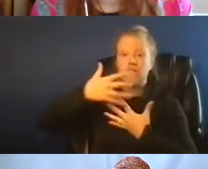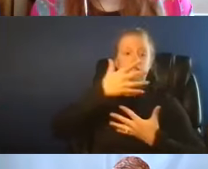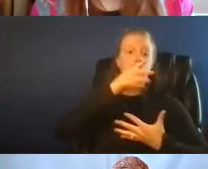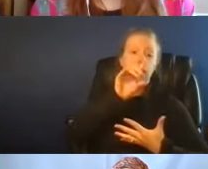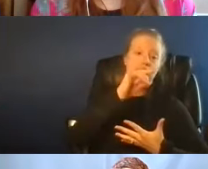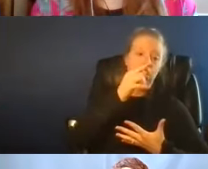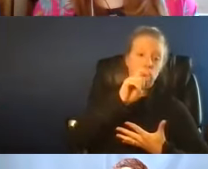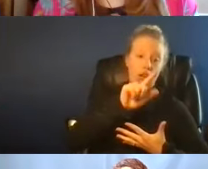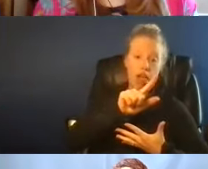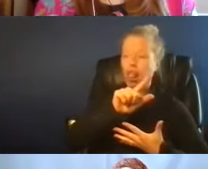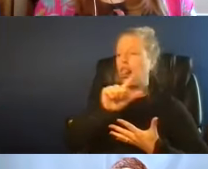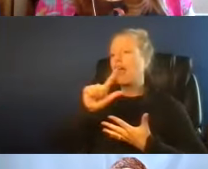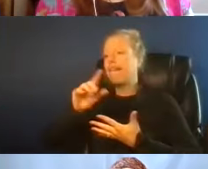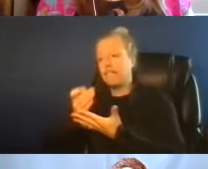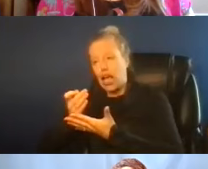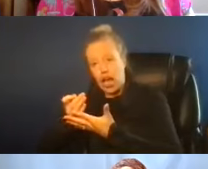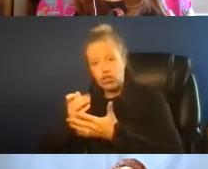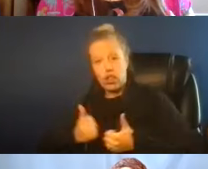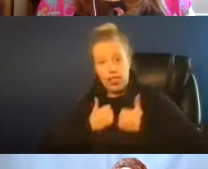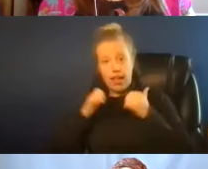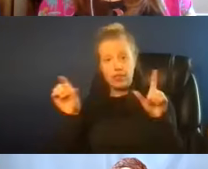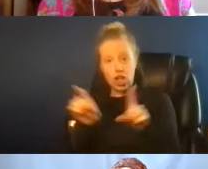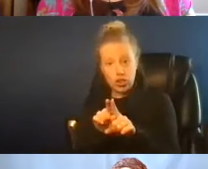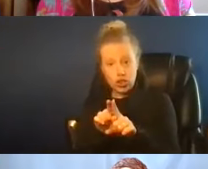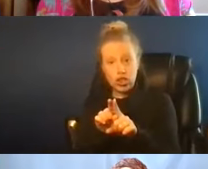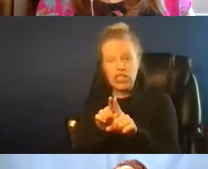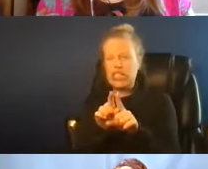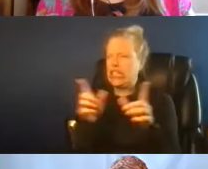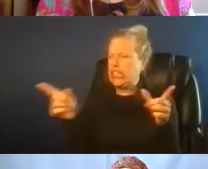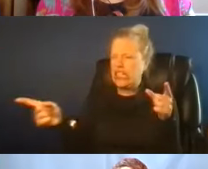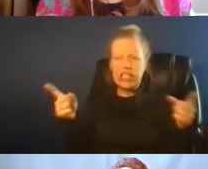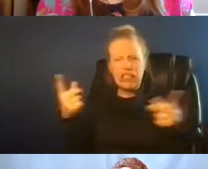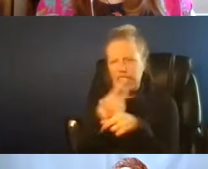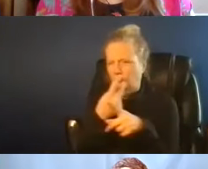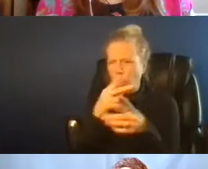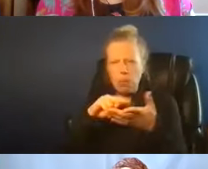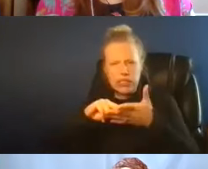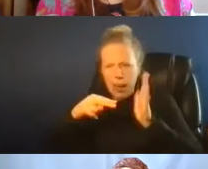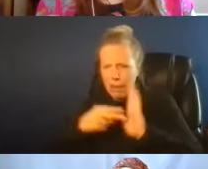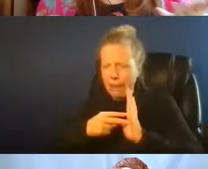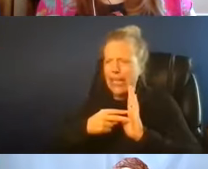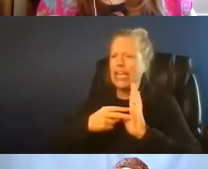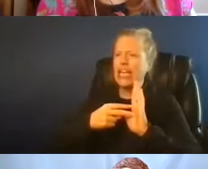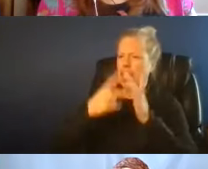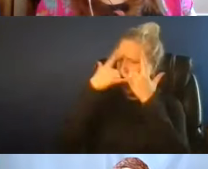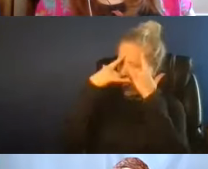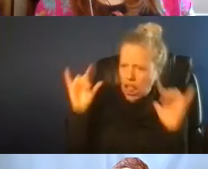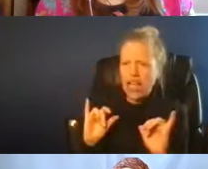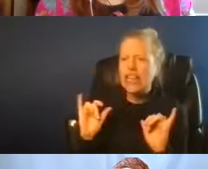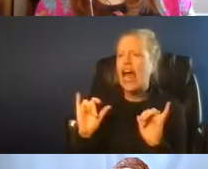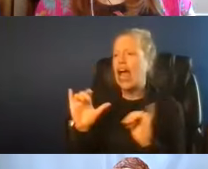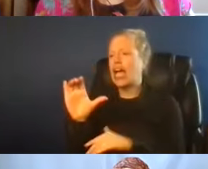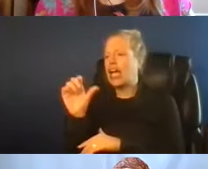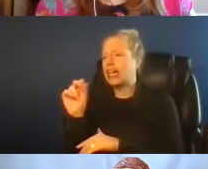too. And we need to figure out what safety means and what safety looks like to us in the context